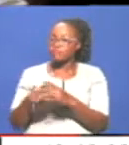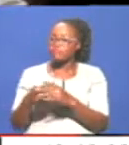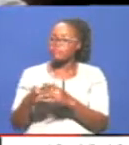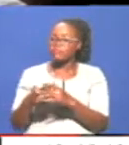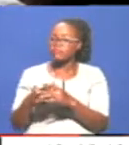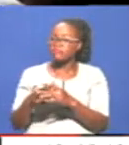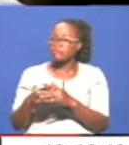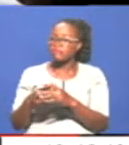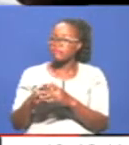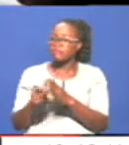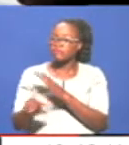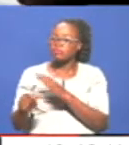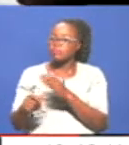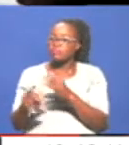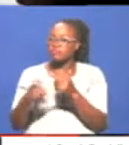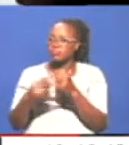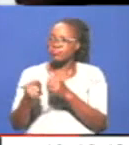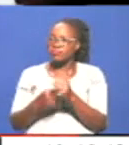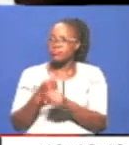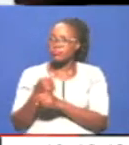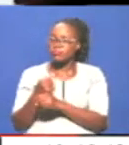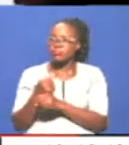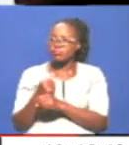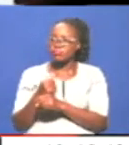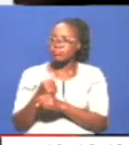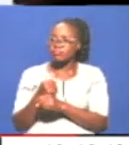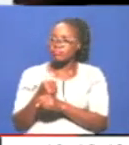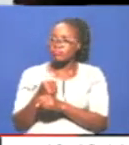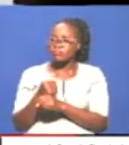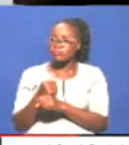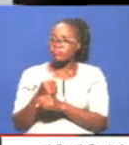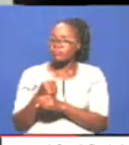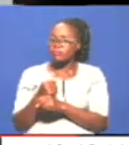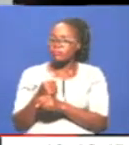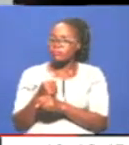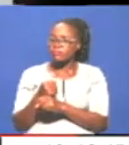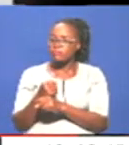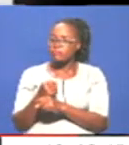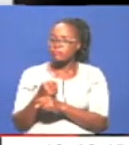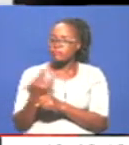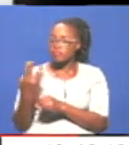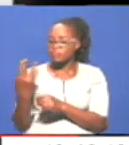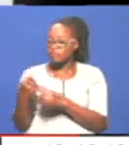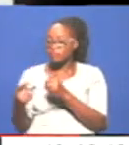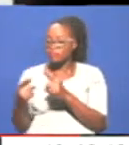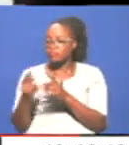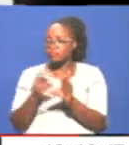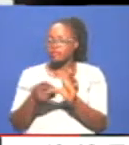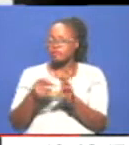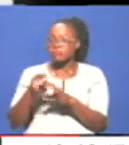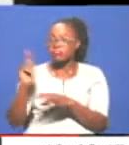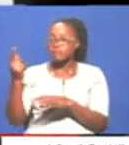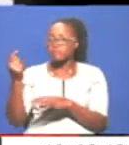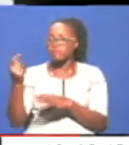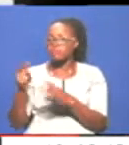7. In fact, we had a young girl who is actually 4 years old, who was participating from Kenya. So when you start them